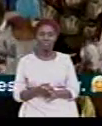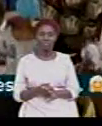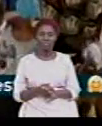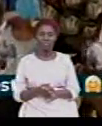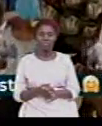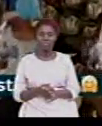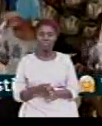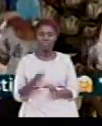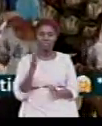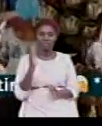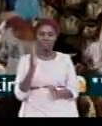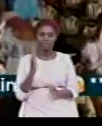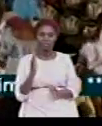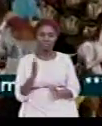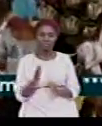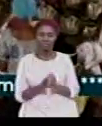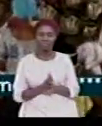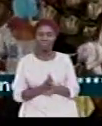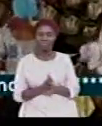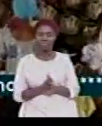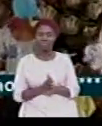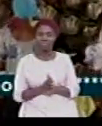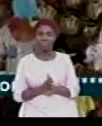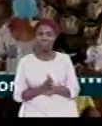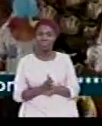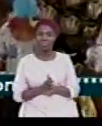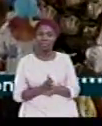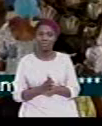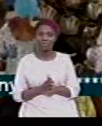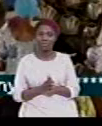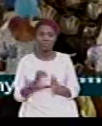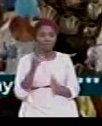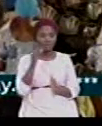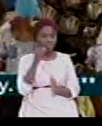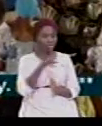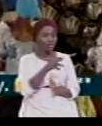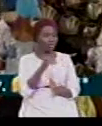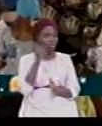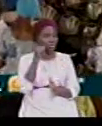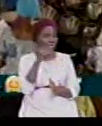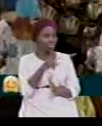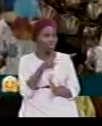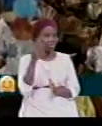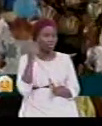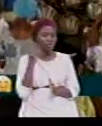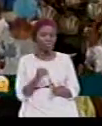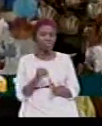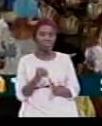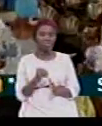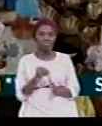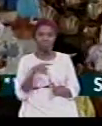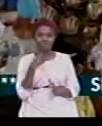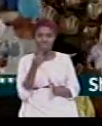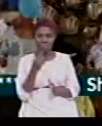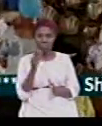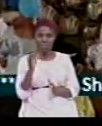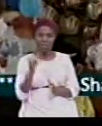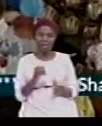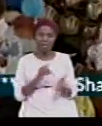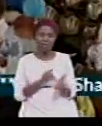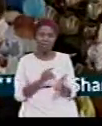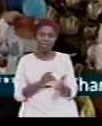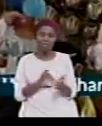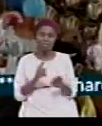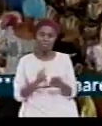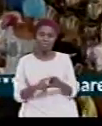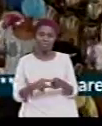breast tumor over the past few months, and she was instructed by the doctor to go for a surgery. But after the prayer of